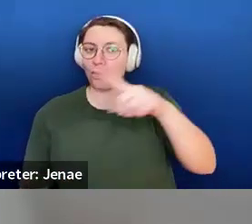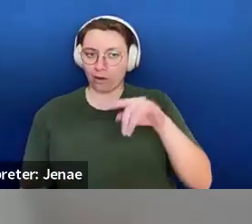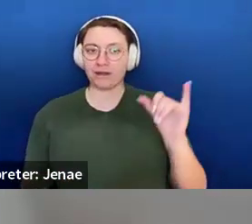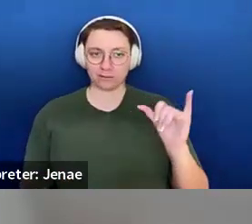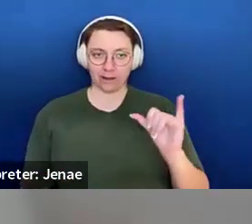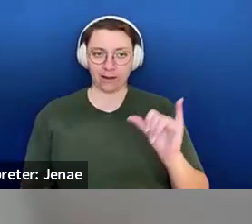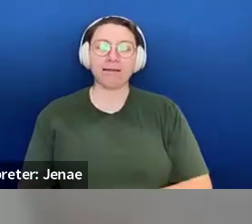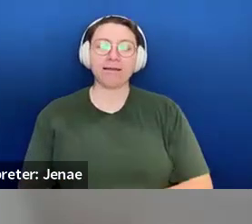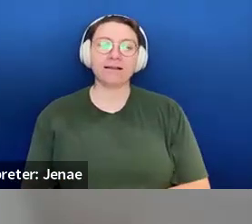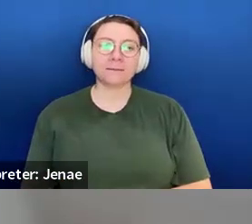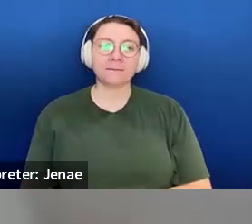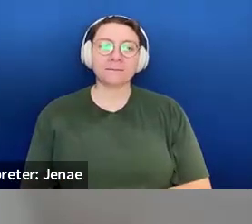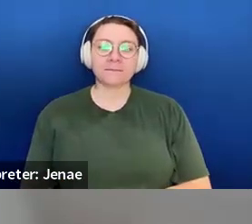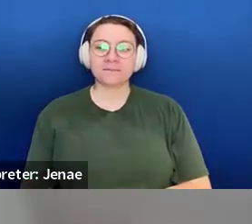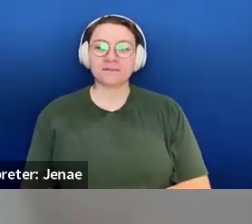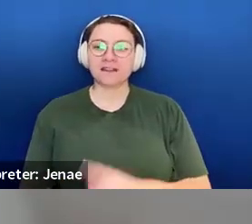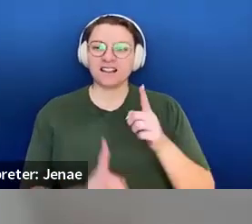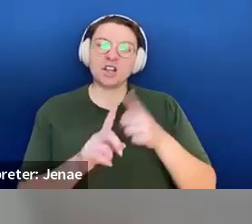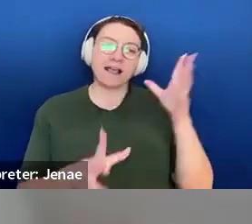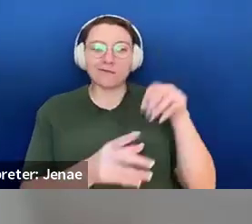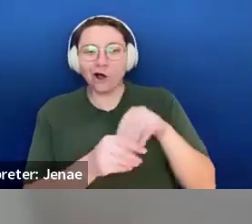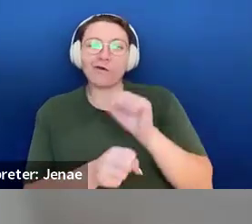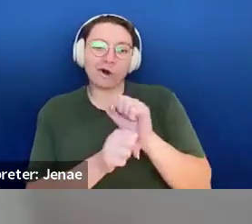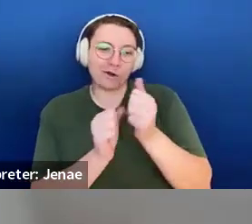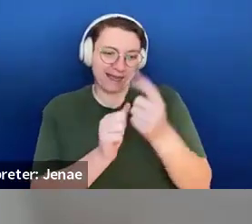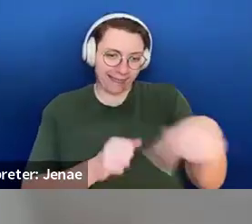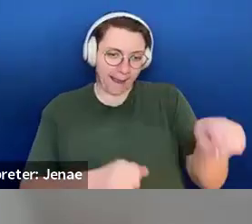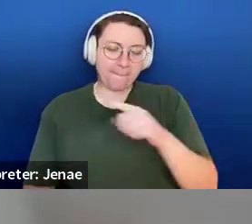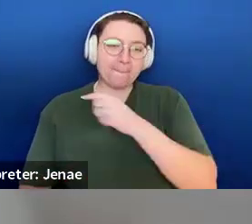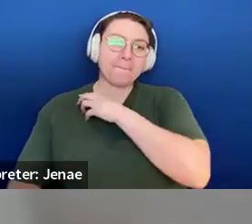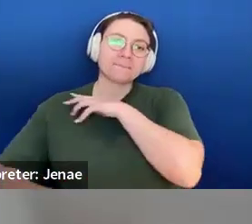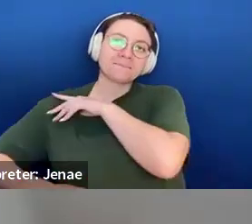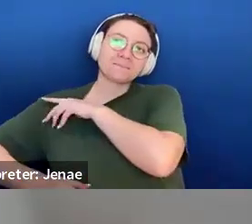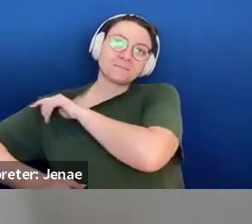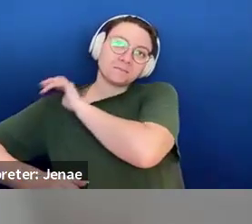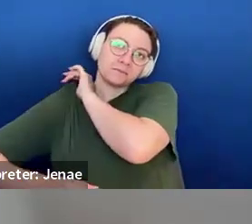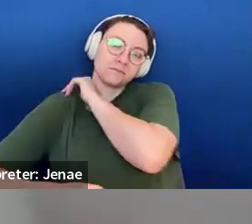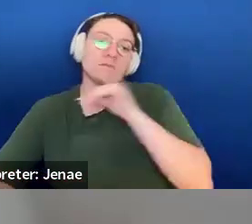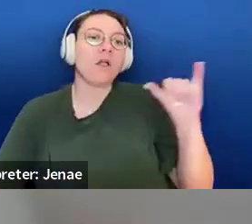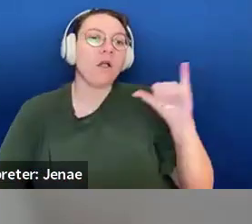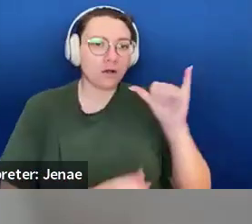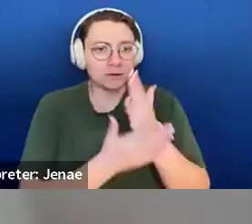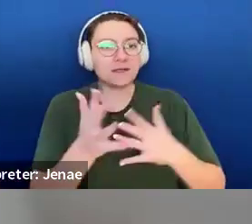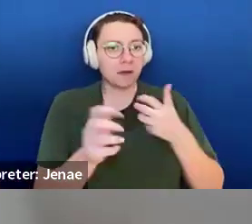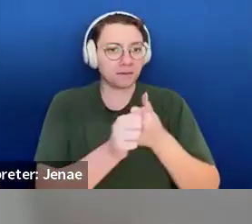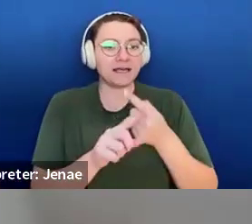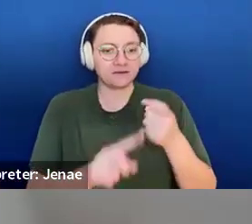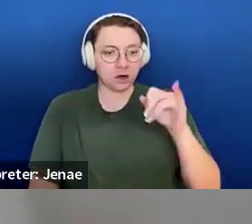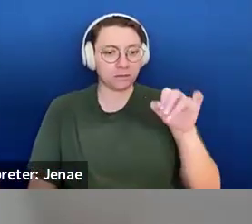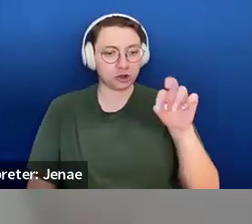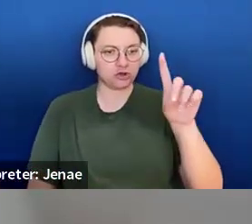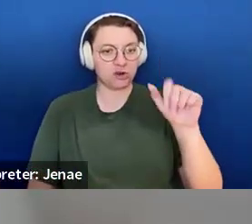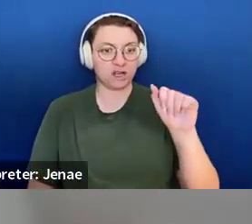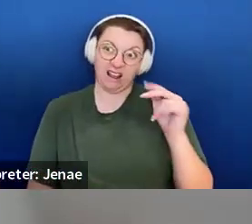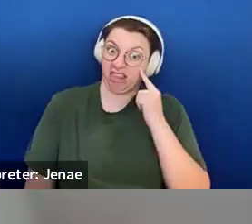well to get involved with working with them. We also are going to have some updates from Jordan, I guess a few